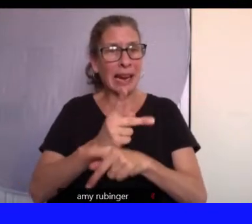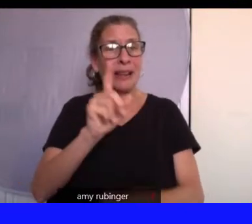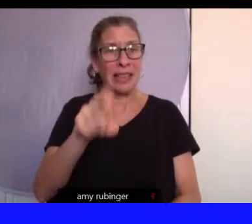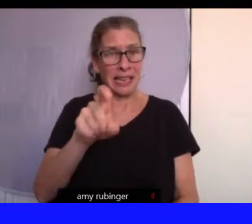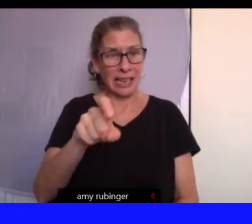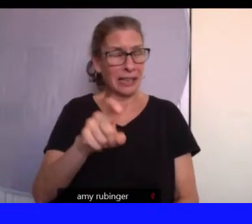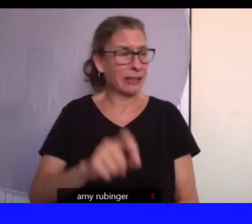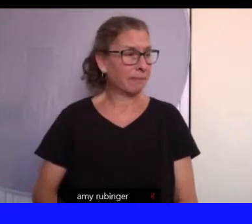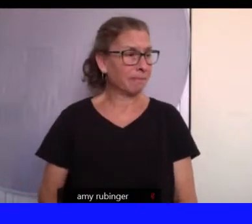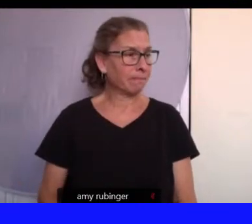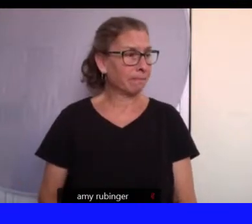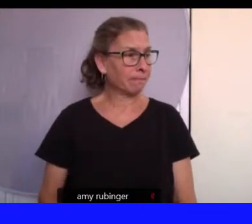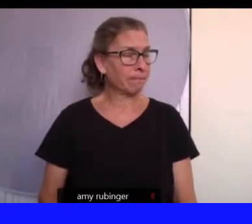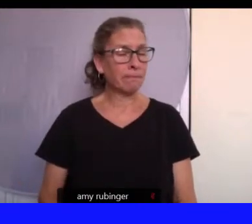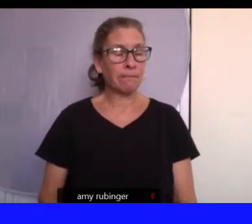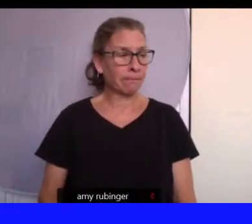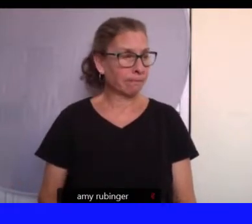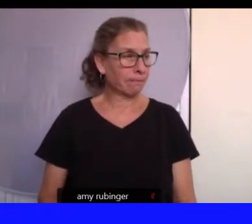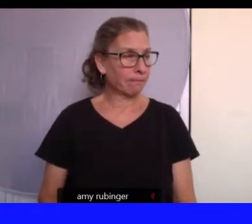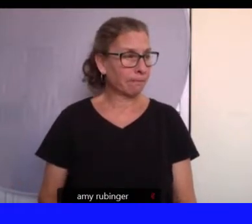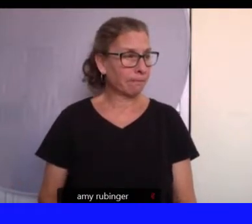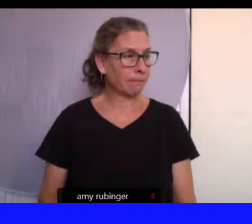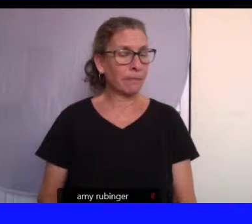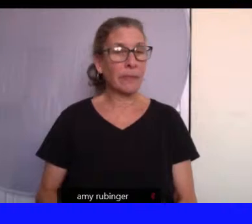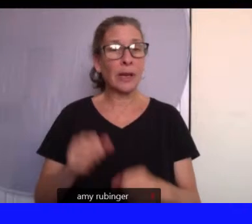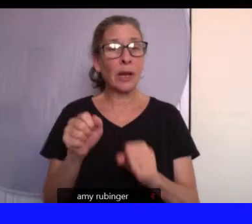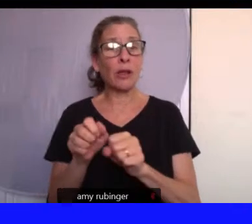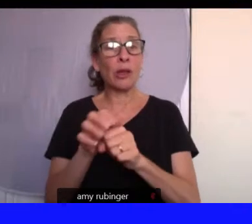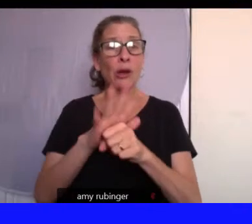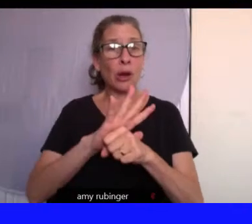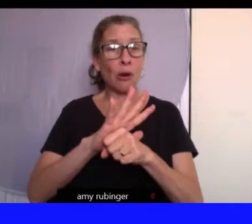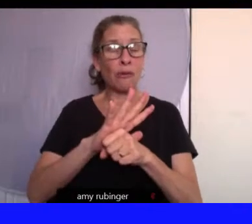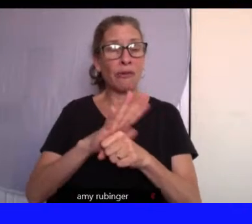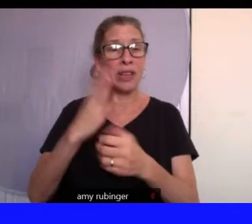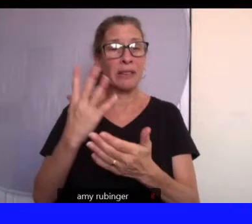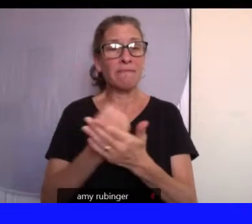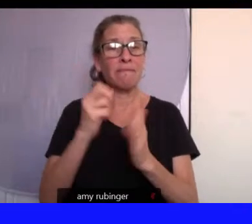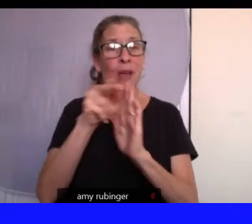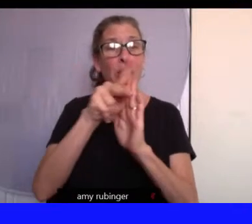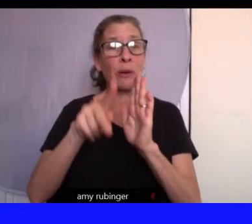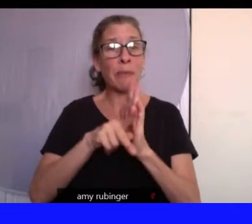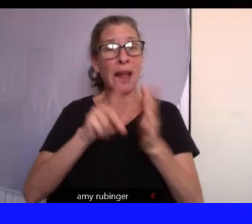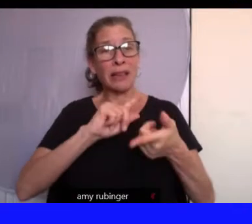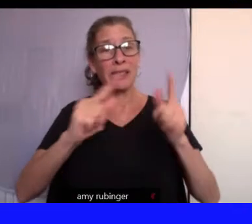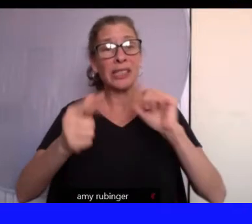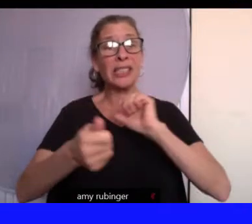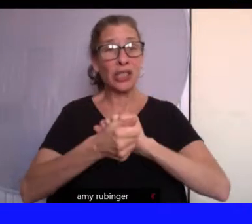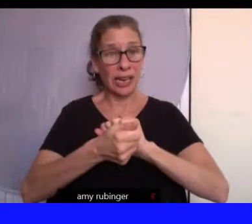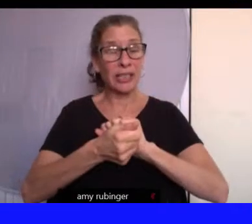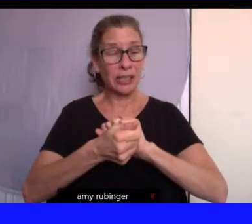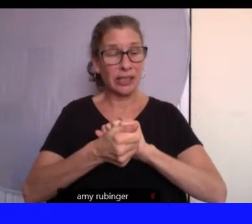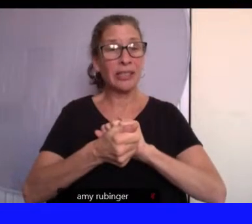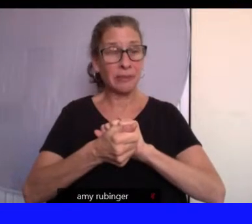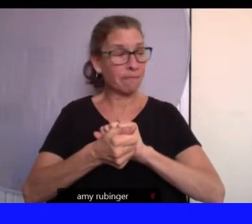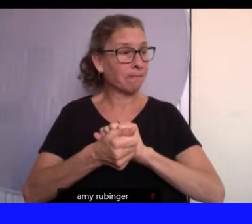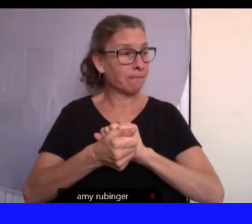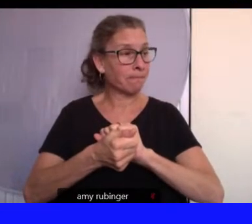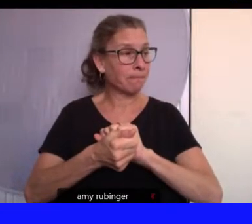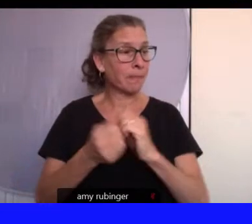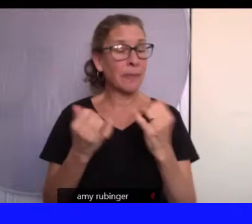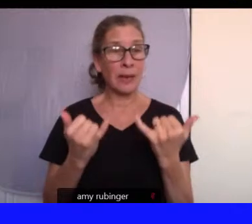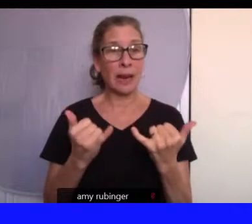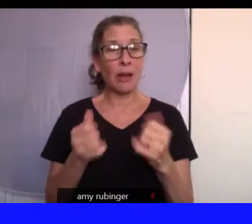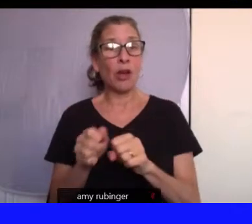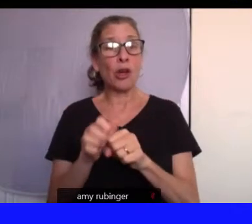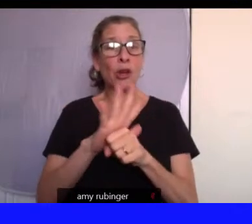savings. The total over the life of the ACO has been over $67 million in shared savings to the Medicare